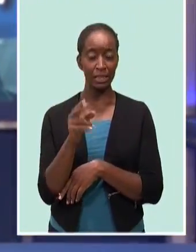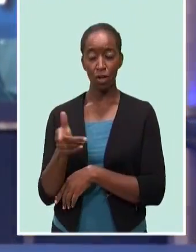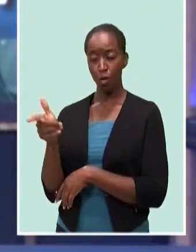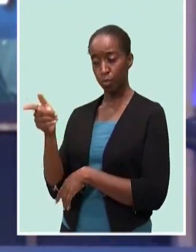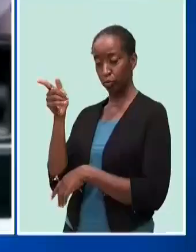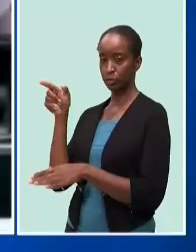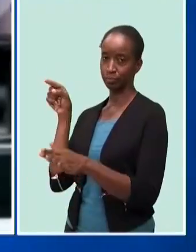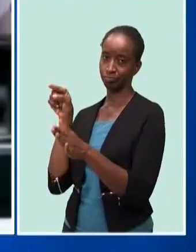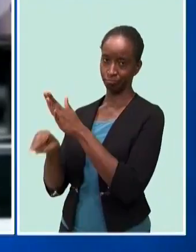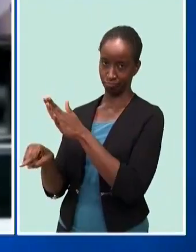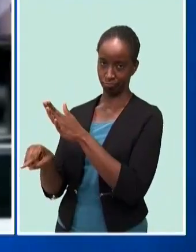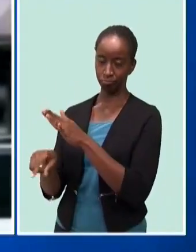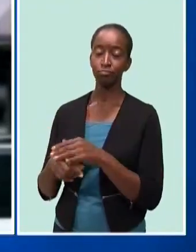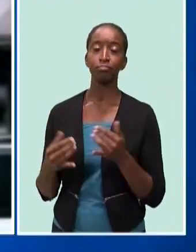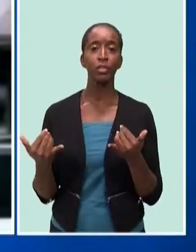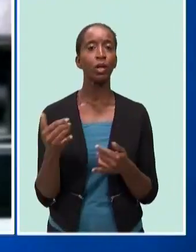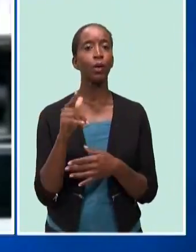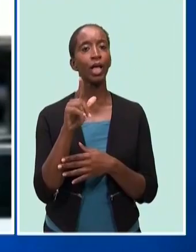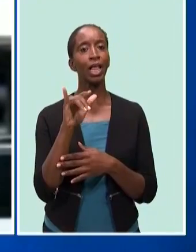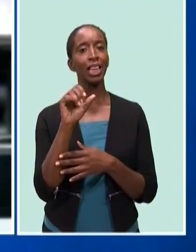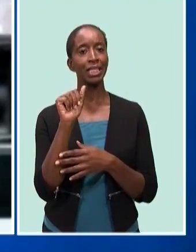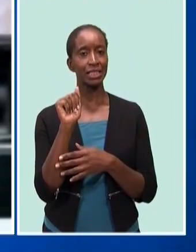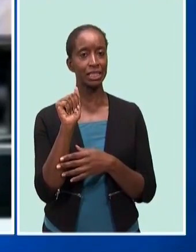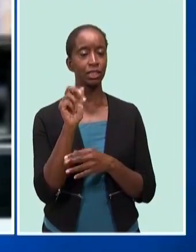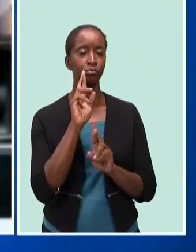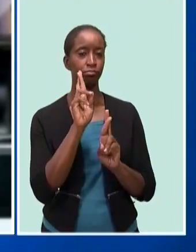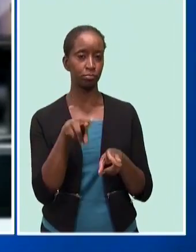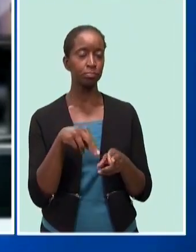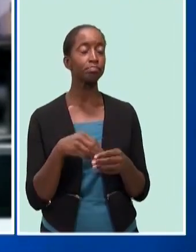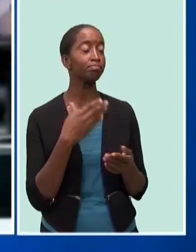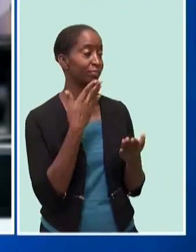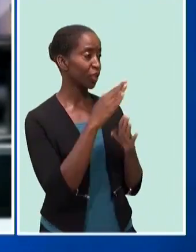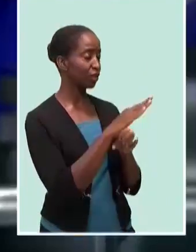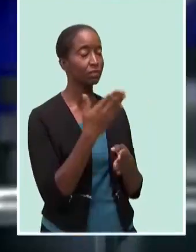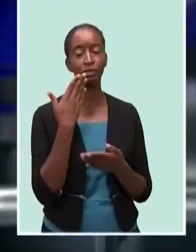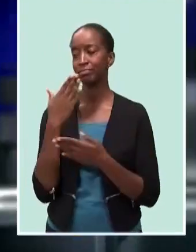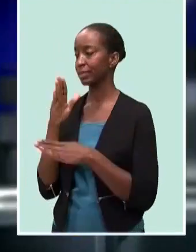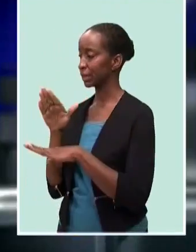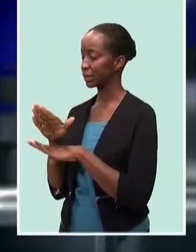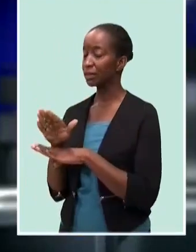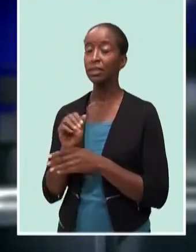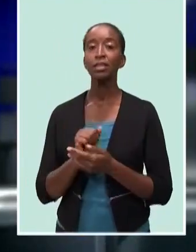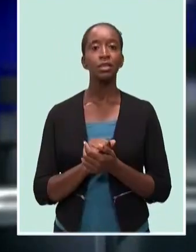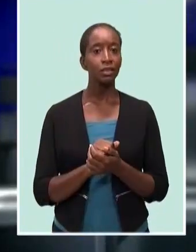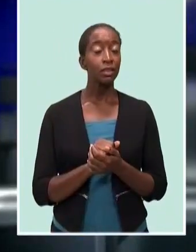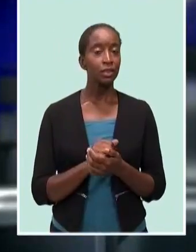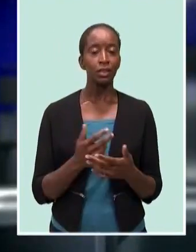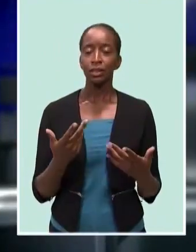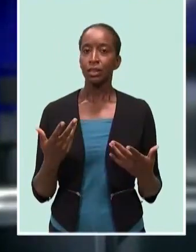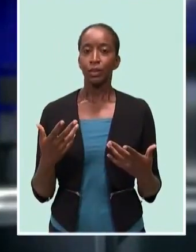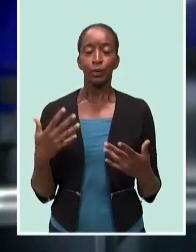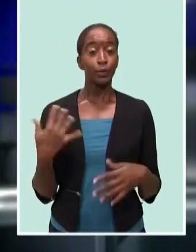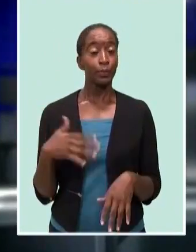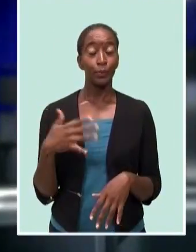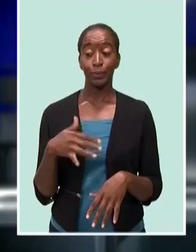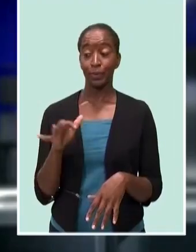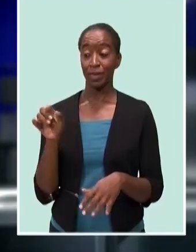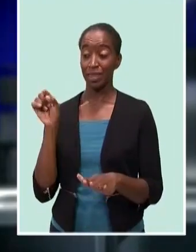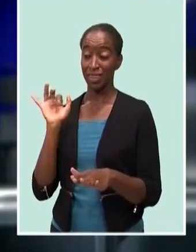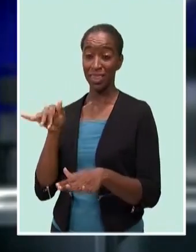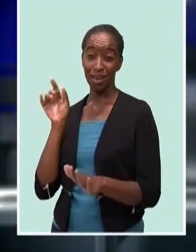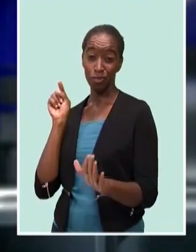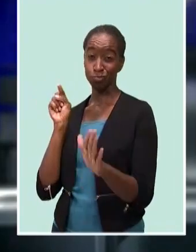us live now with this shocking story. Good evening, Lisa. Good evening. Thank you. And yes, I guess you can say that it was shocking. That's